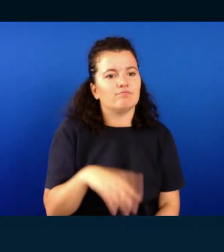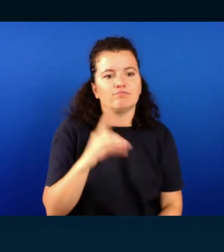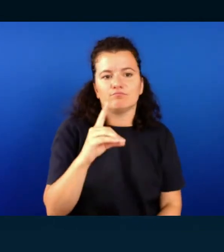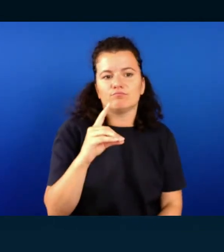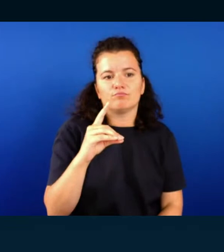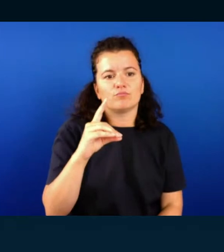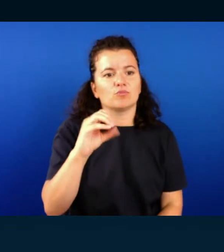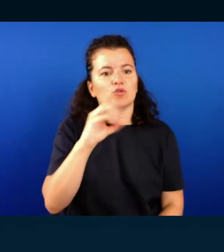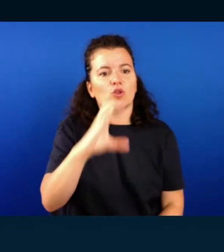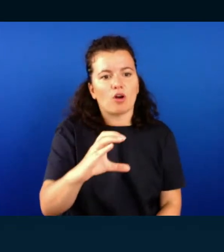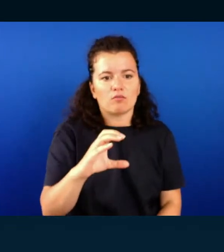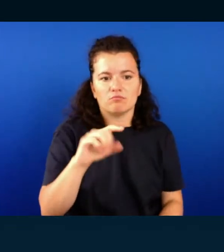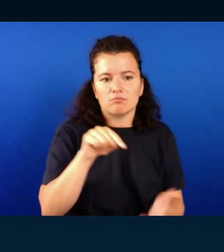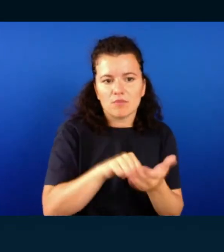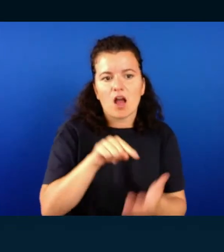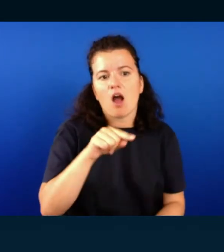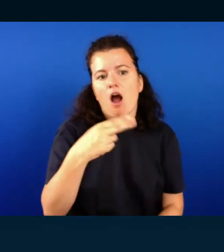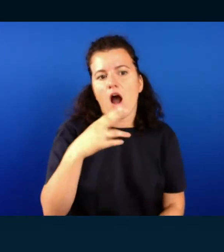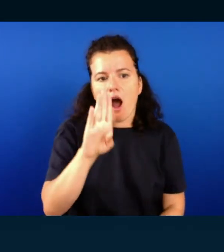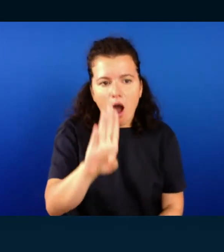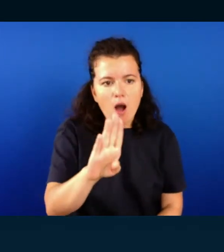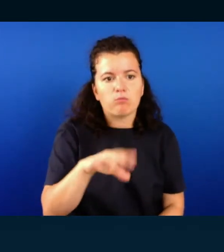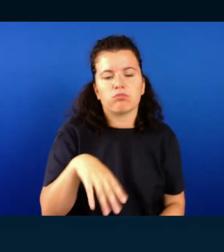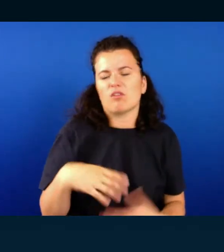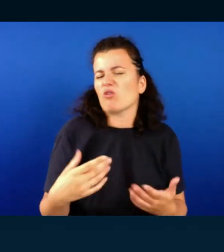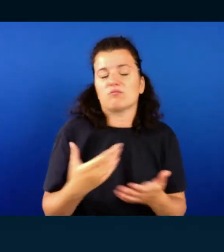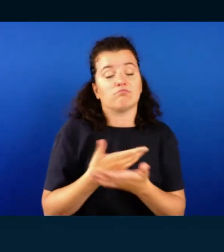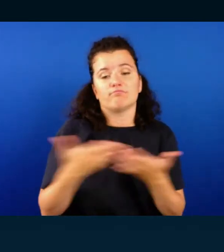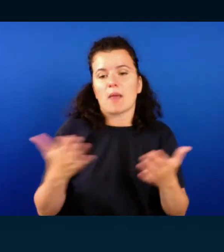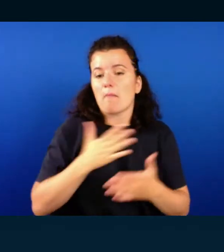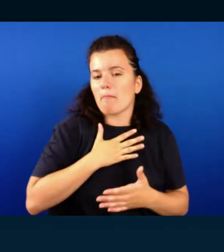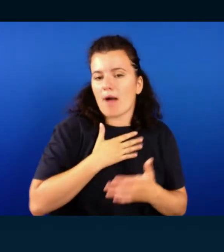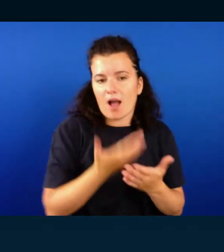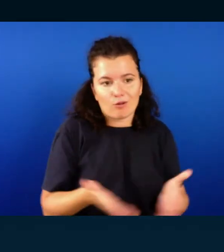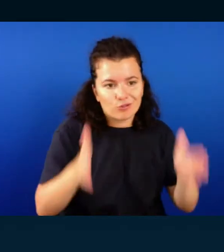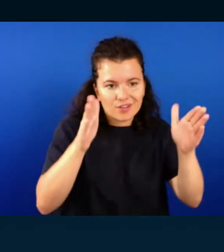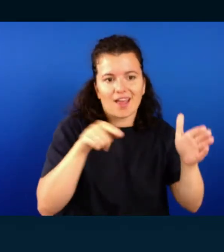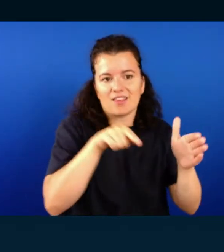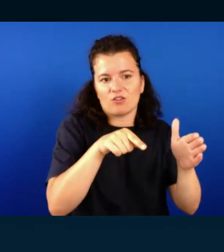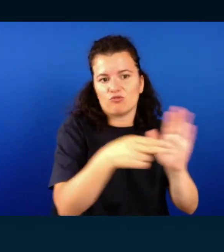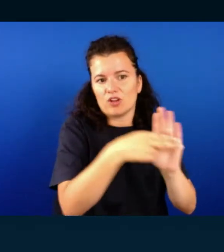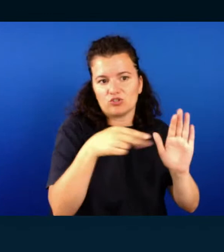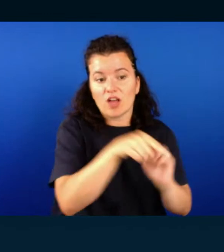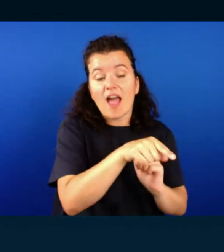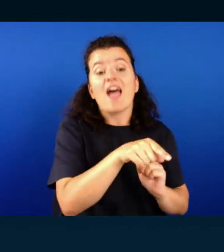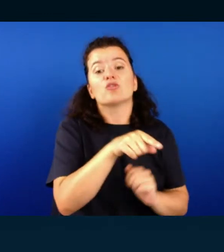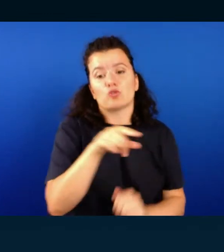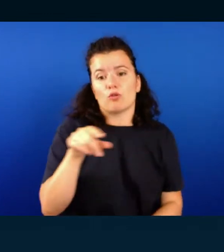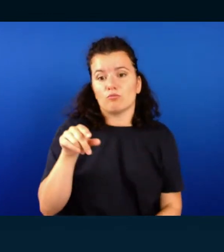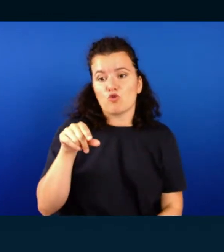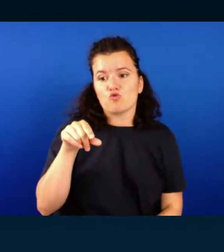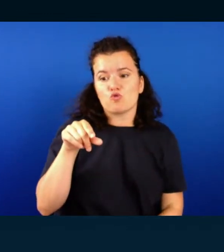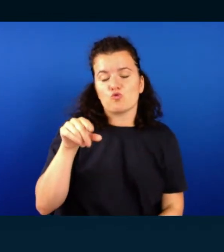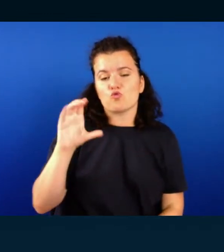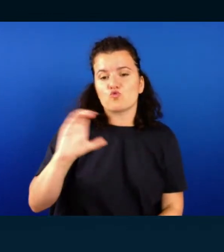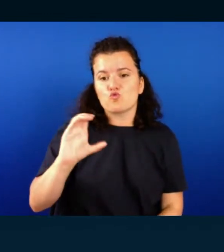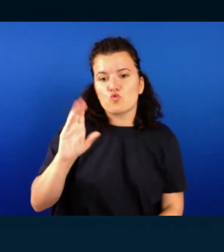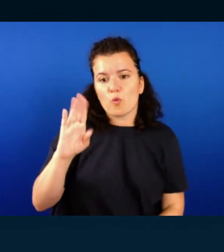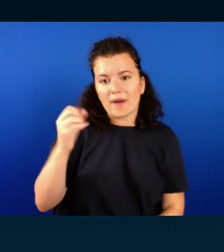it could be running my own container registry. And that's so then Kubernetes can connect to that. So then